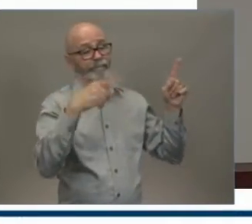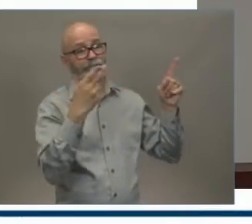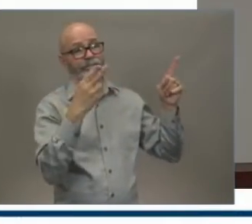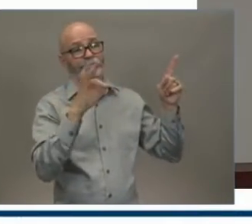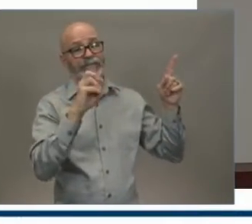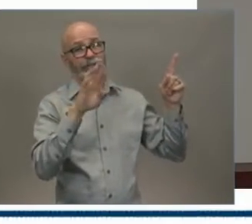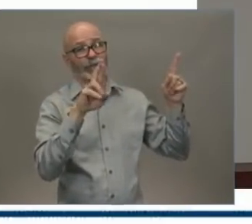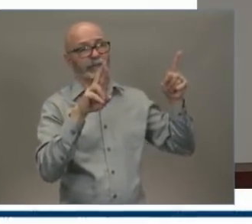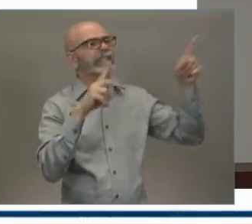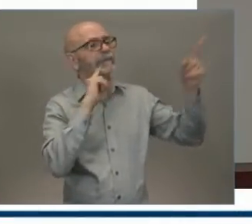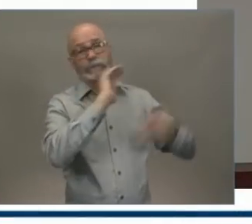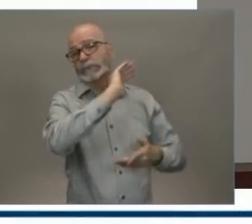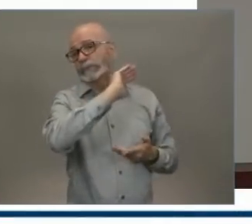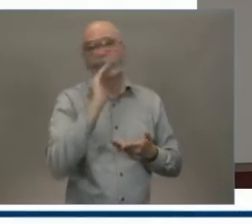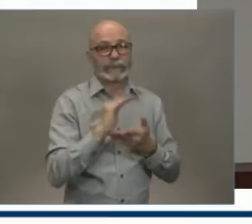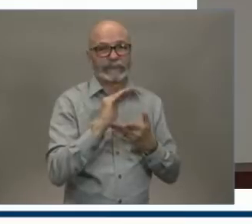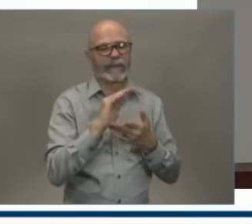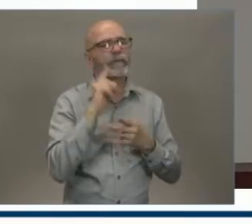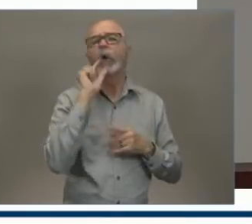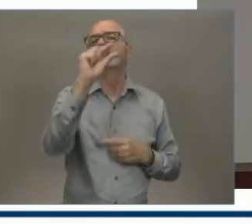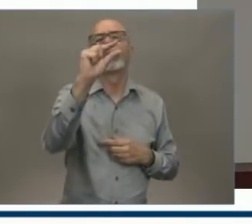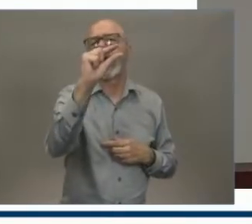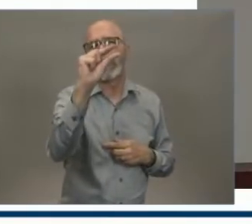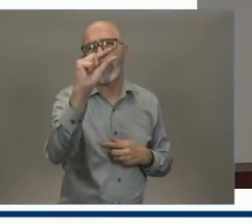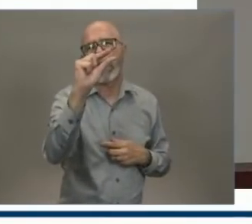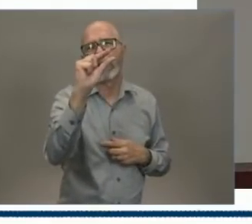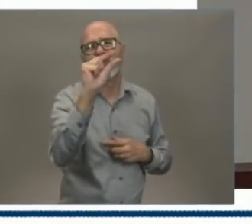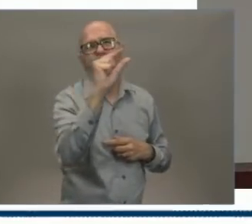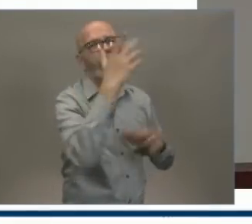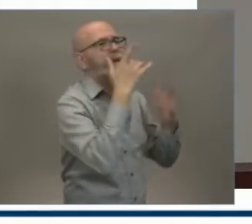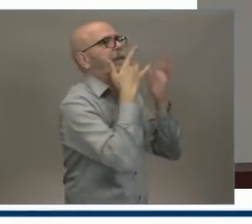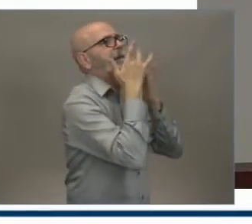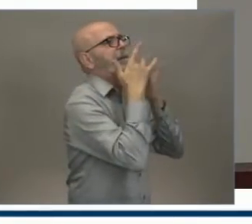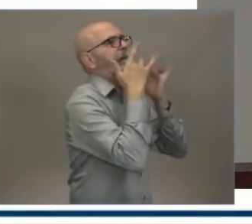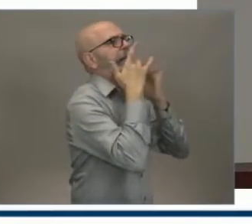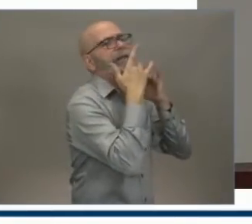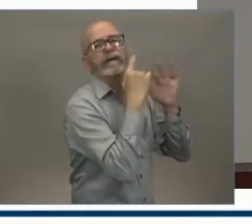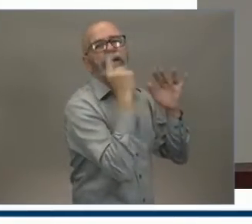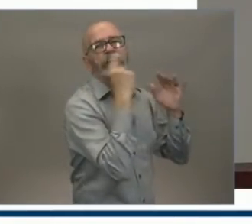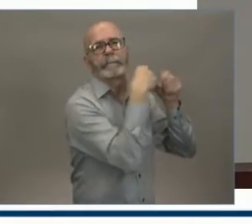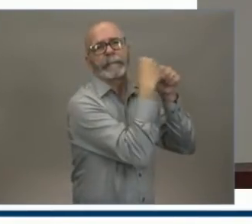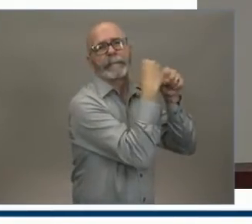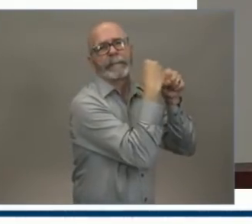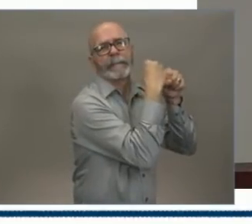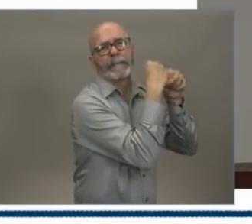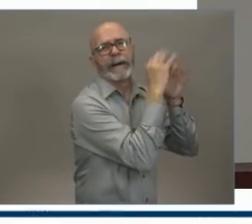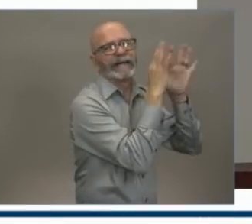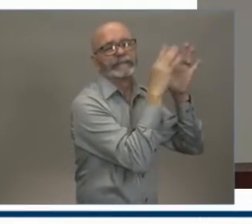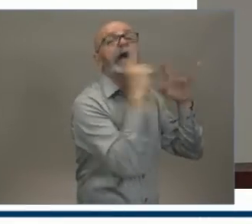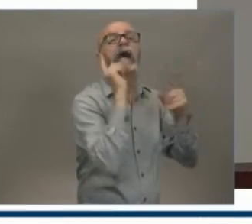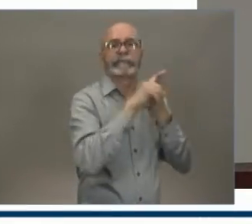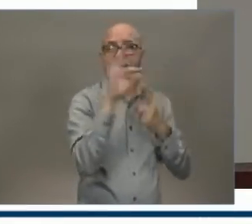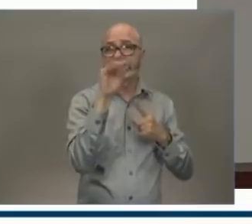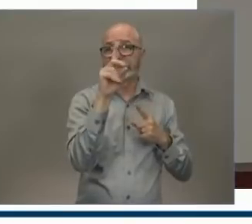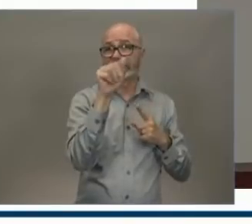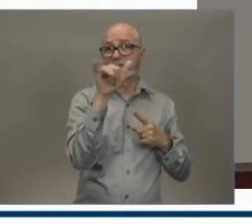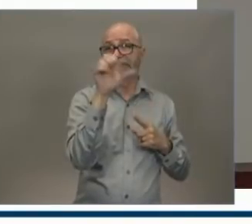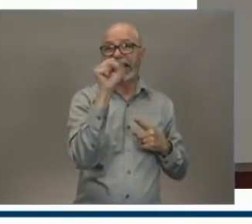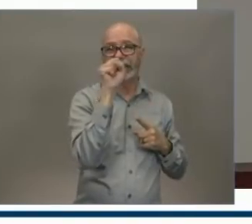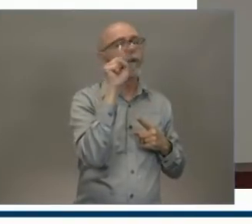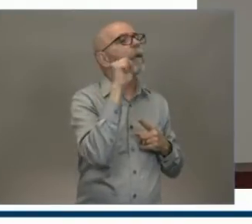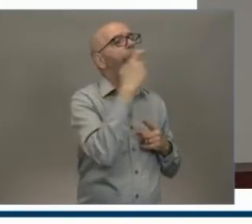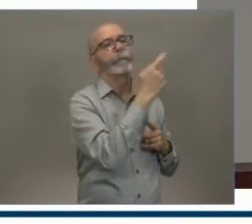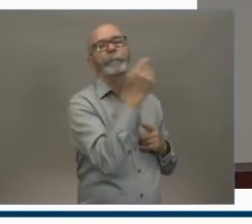next 90 days, we're anticipating that what they aren't able to deliver in the next few weeks, they'll make that amount